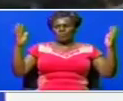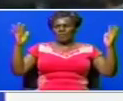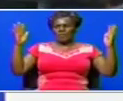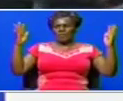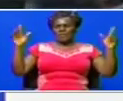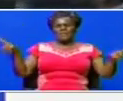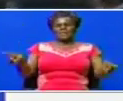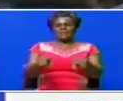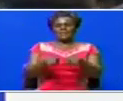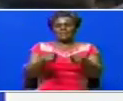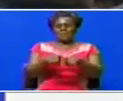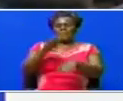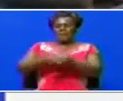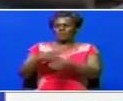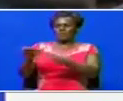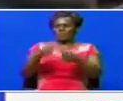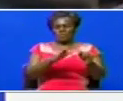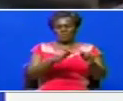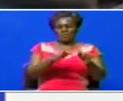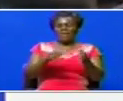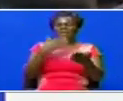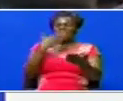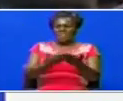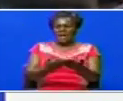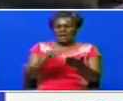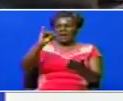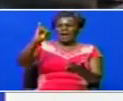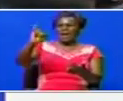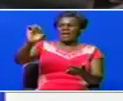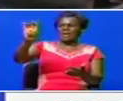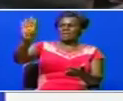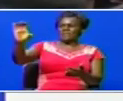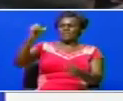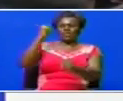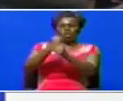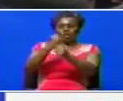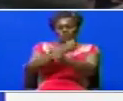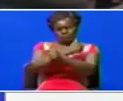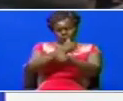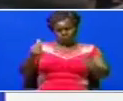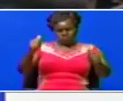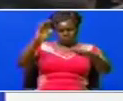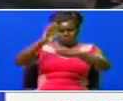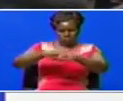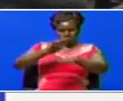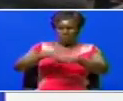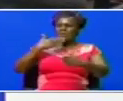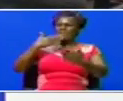I would also like to take this opportunity to thank the Electoral Commission for a job well done. I